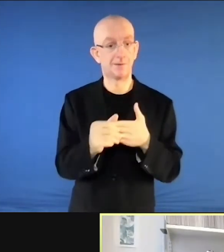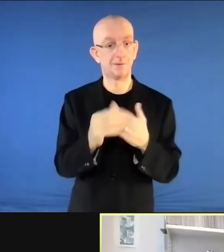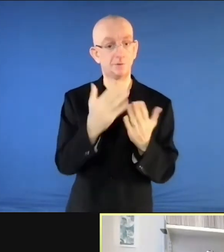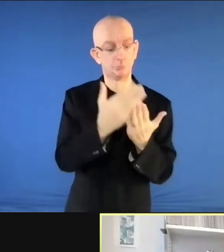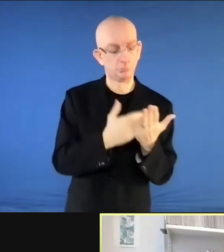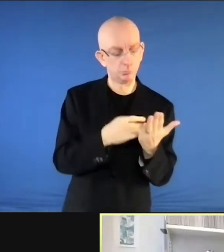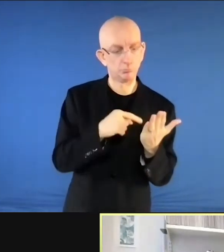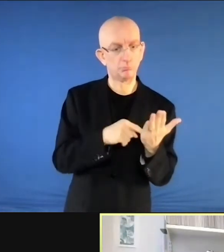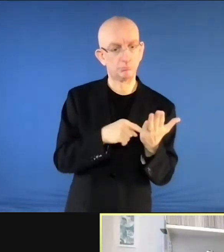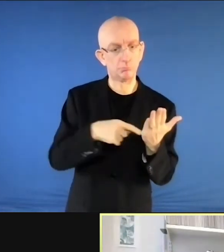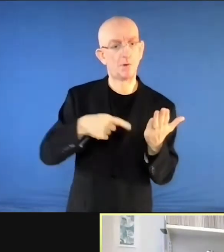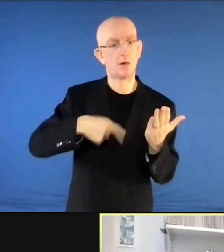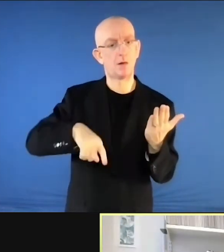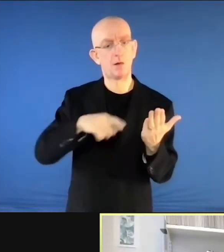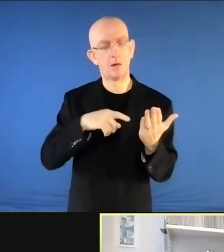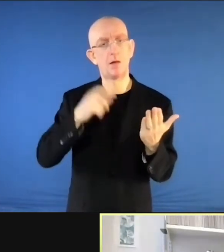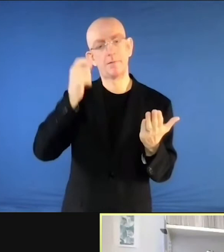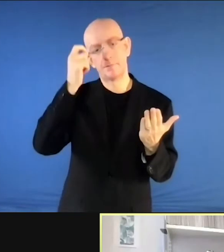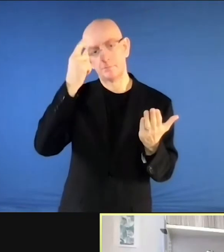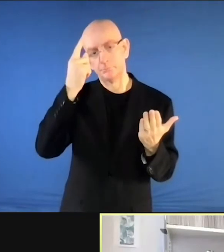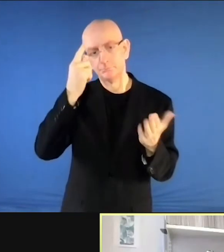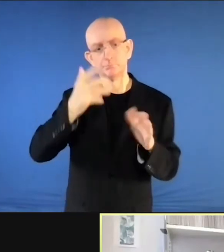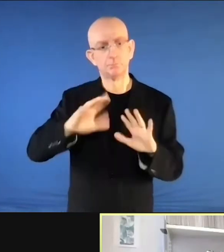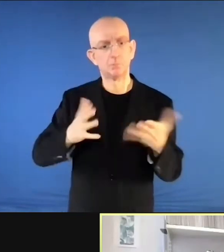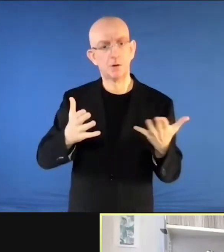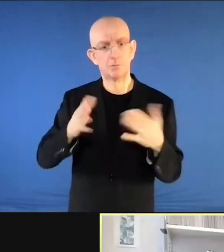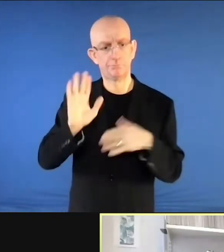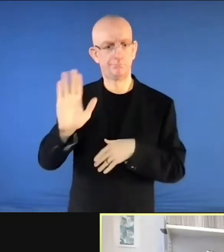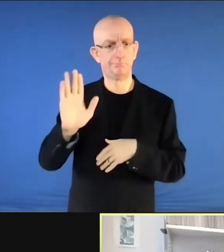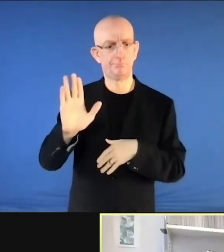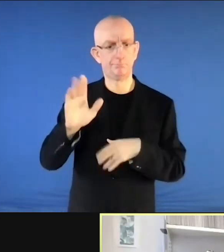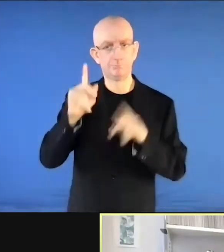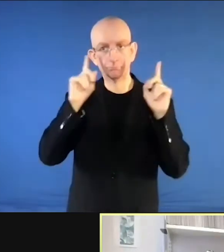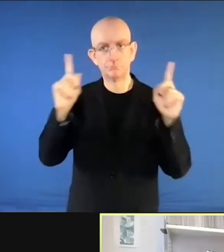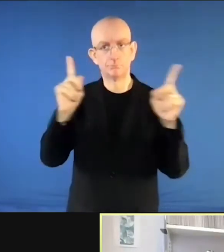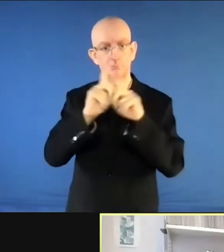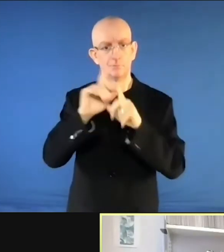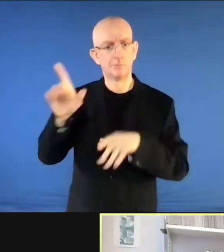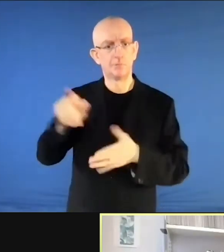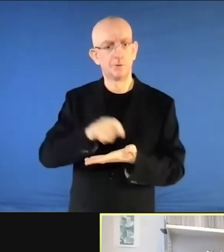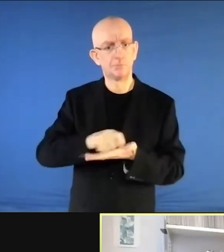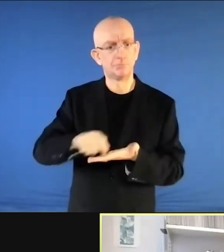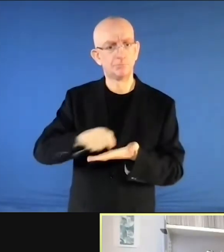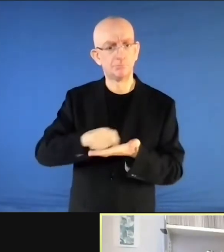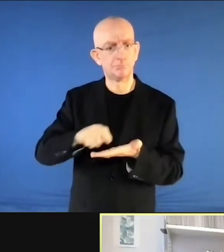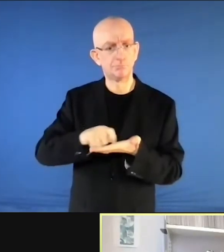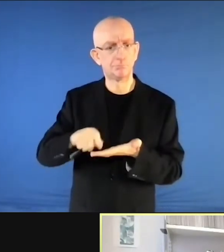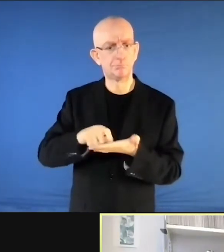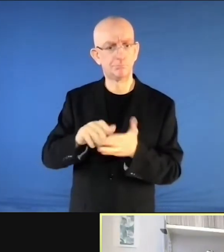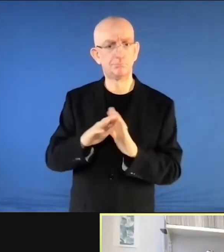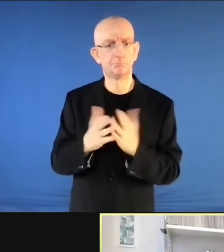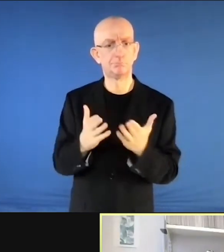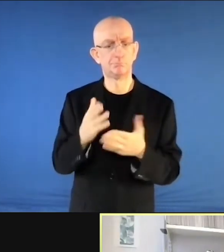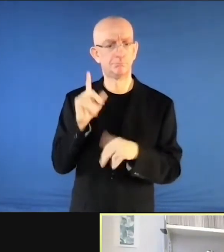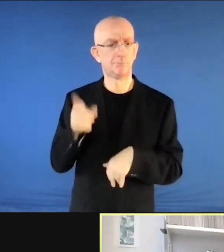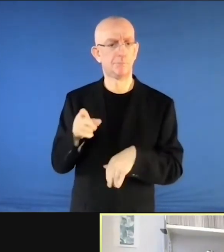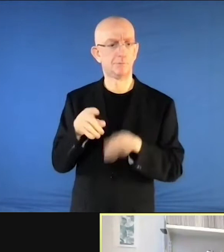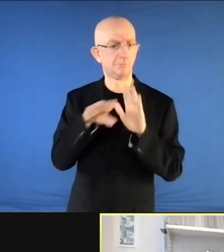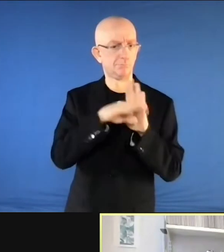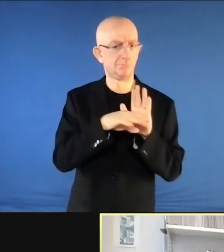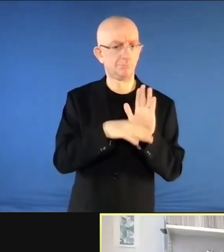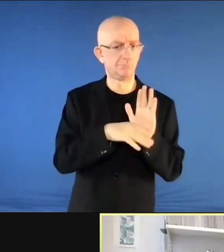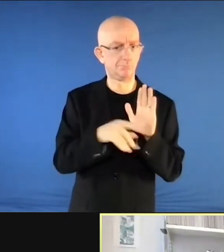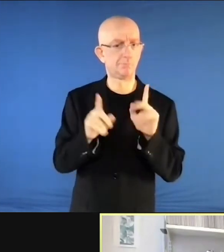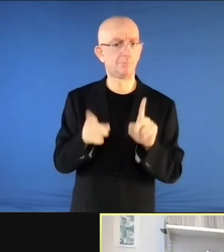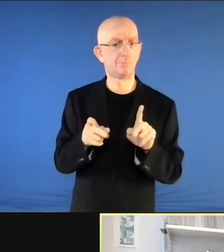requirements in a way that will be specific to those wanting to carry out this sort of research, whether it will be in